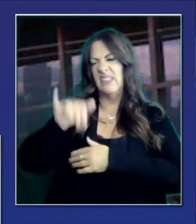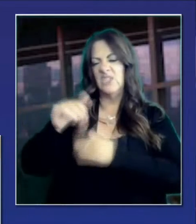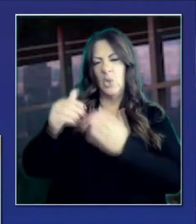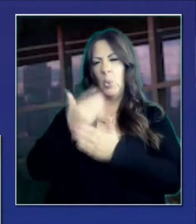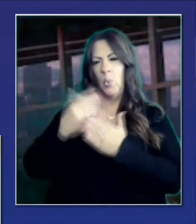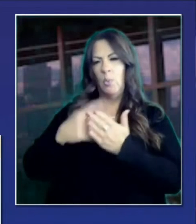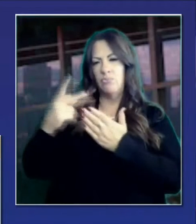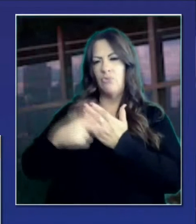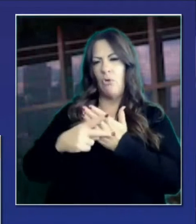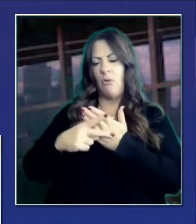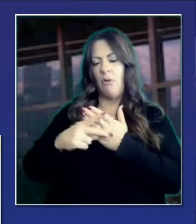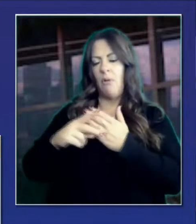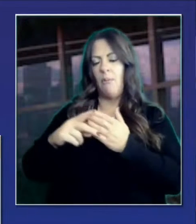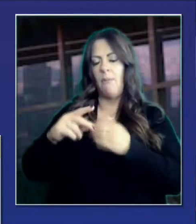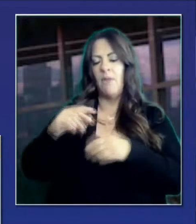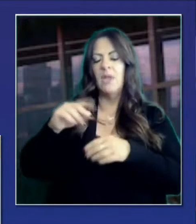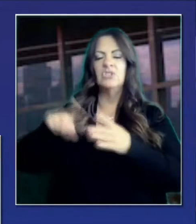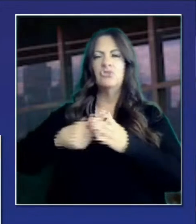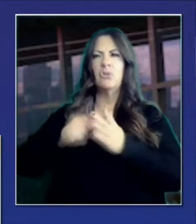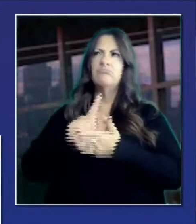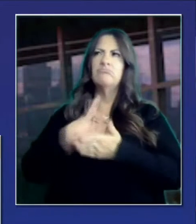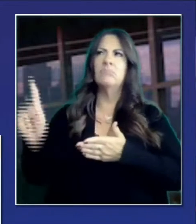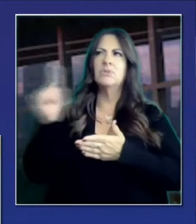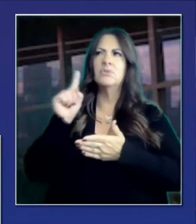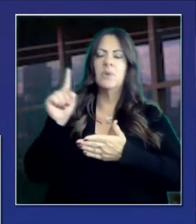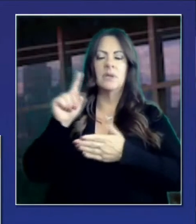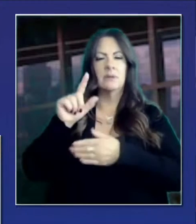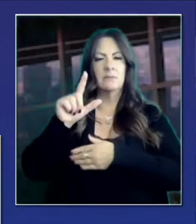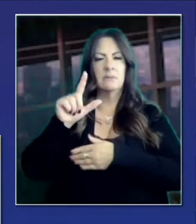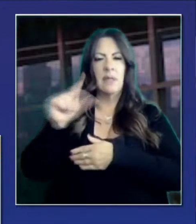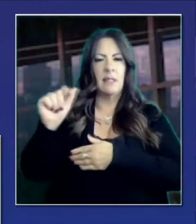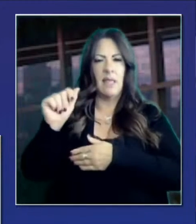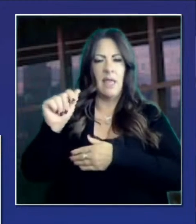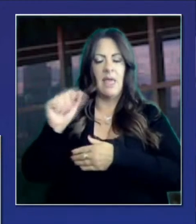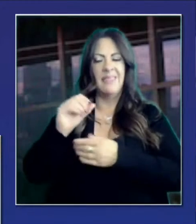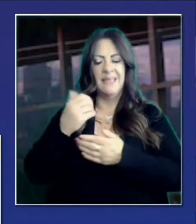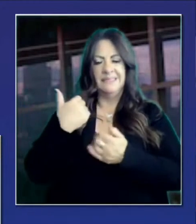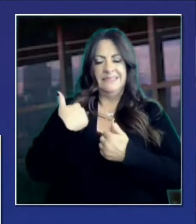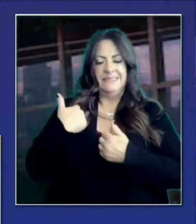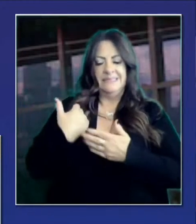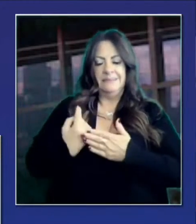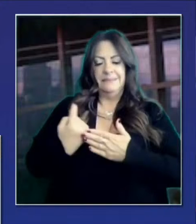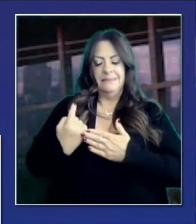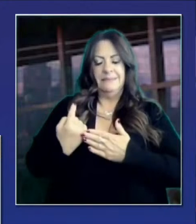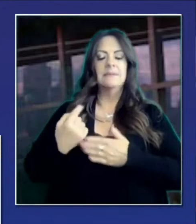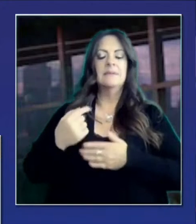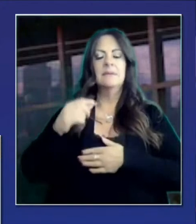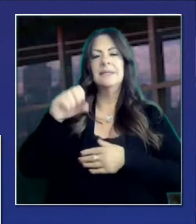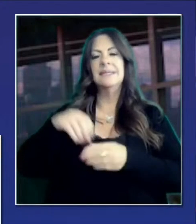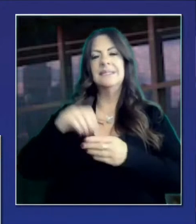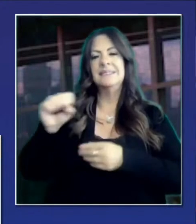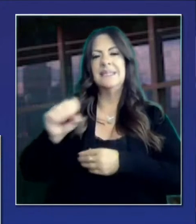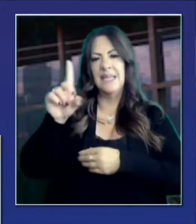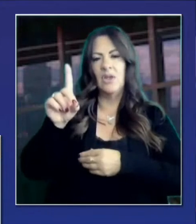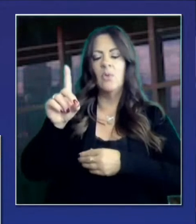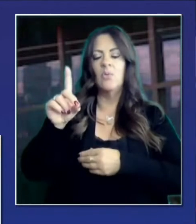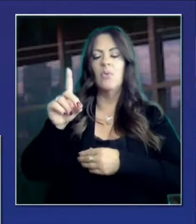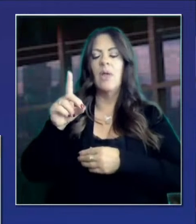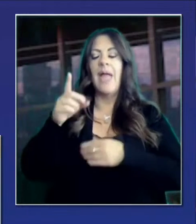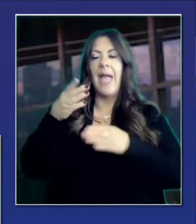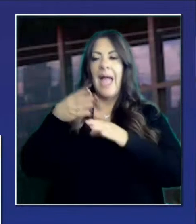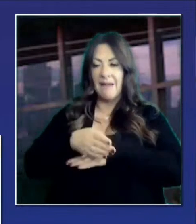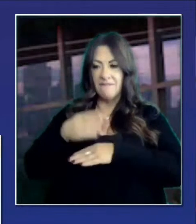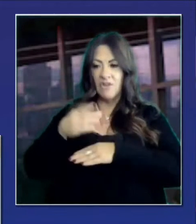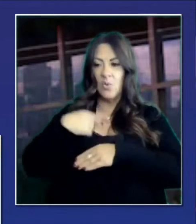in LA, later in the week in San Diego. And so we'll be promoting it a lot more as we work some of